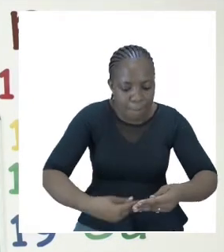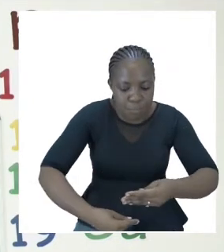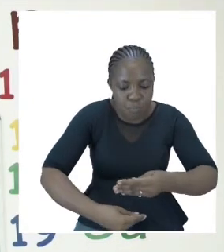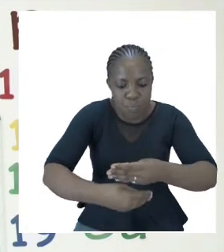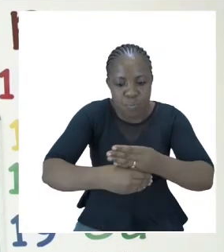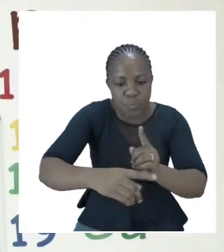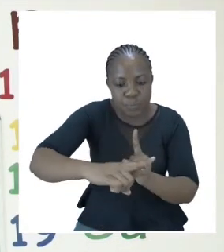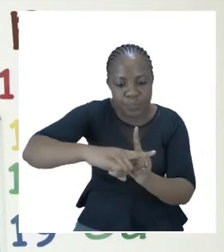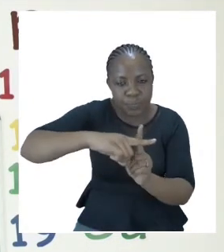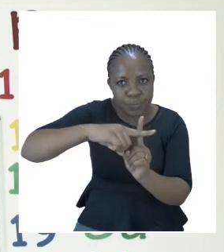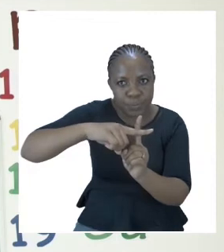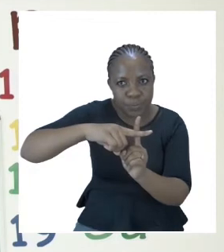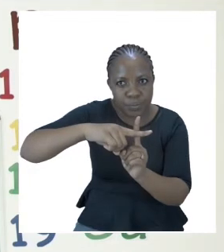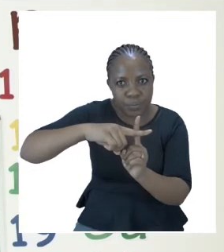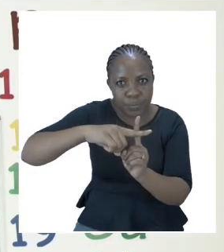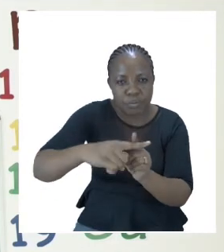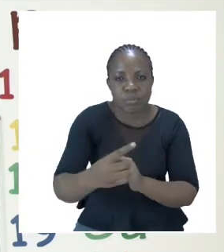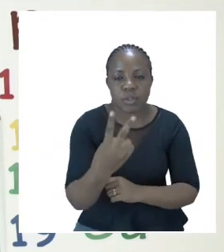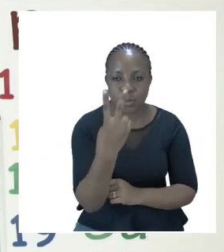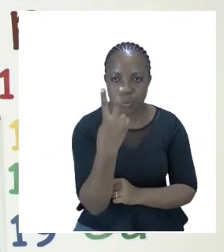plus two